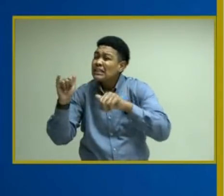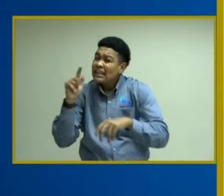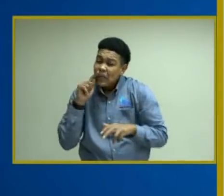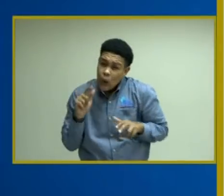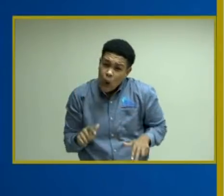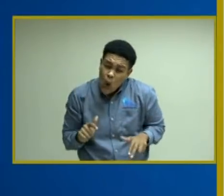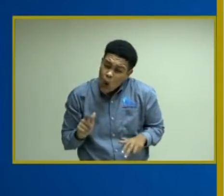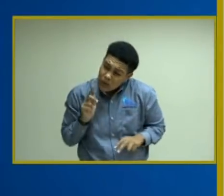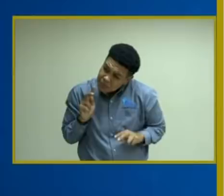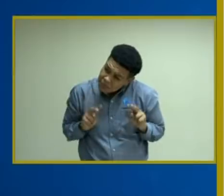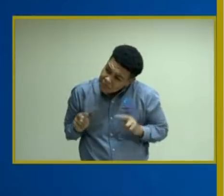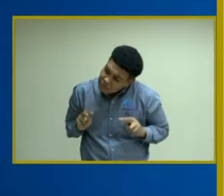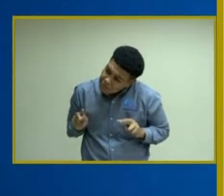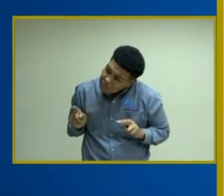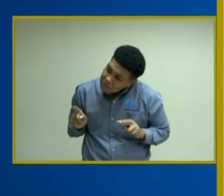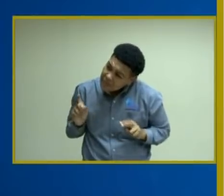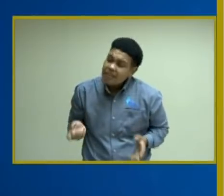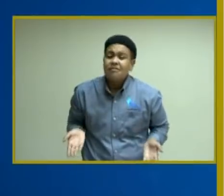we need to get these numbers up.